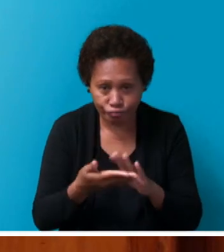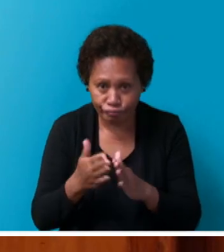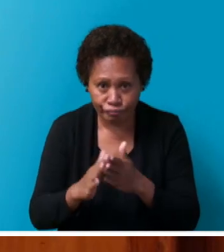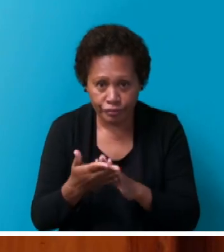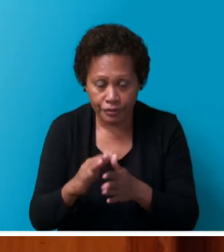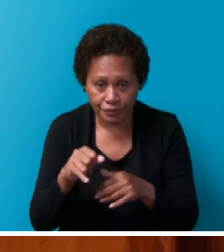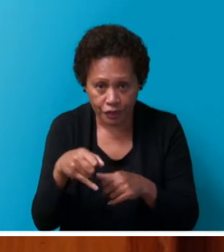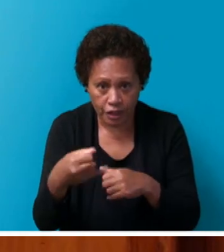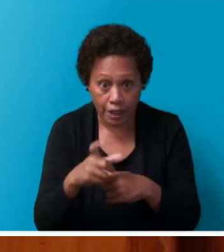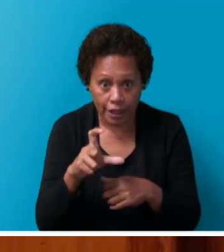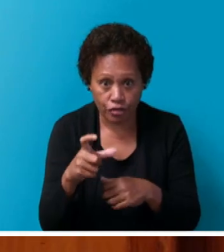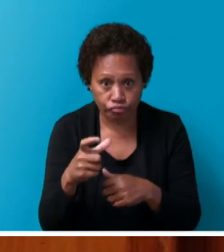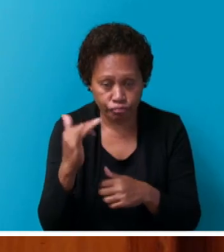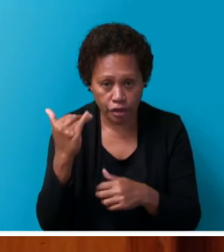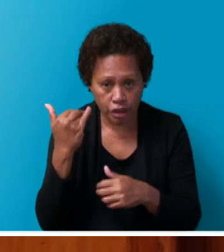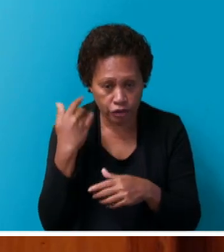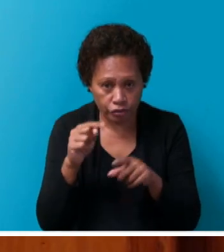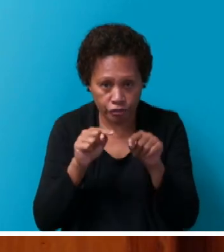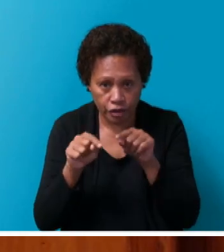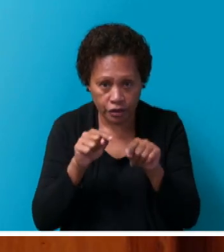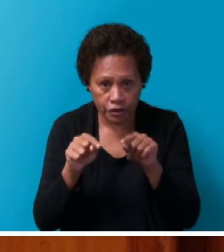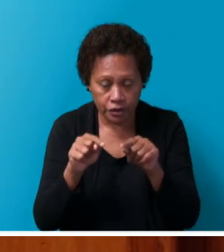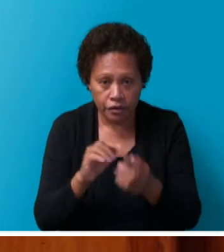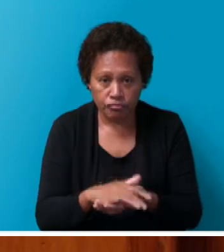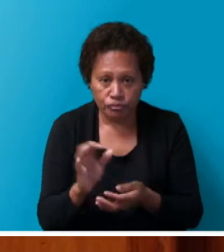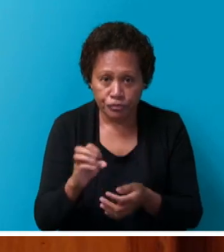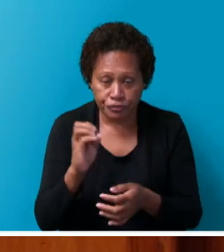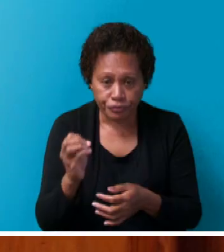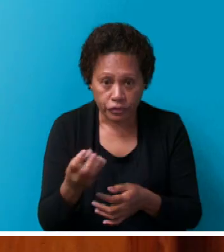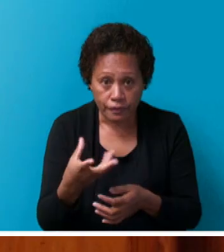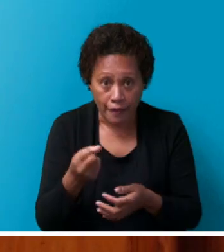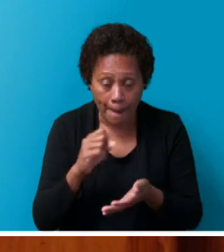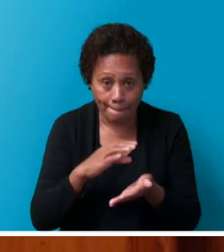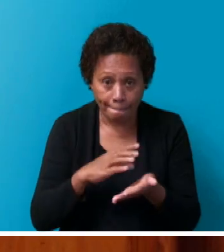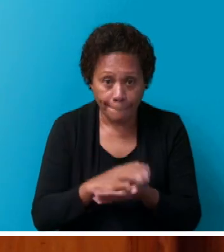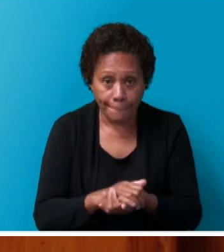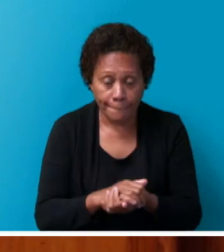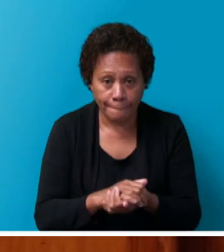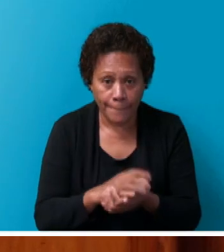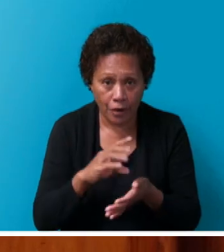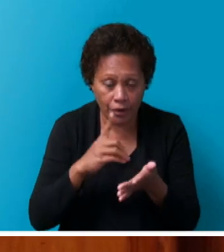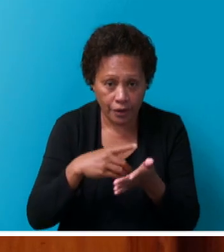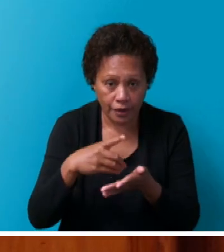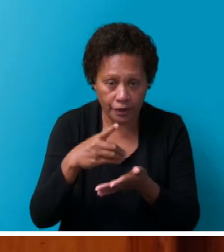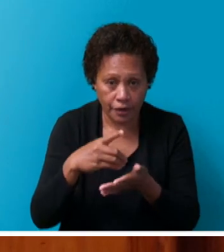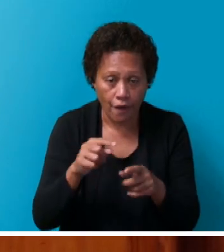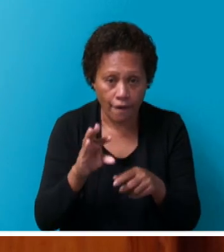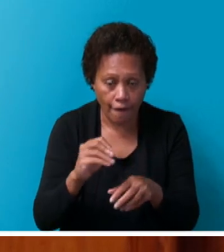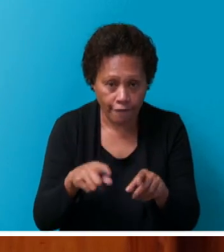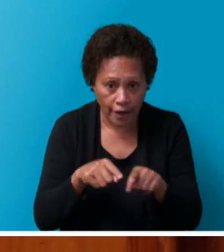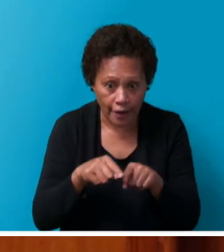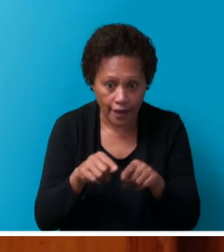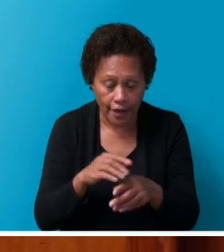into classroom learning across the region. By inspiring educators, sir, we invest in the next generation of ocean